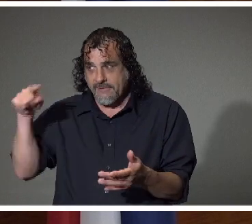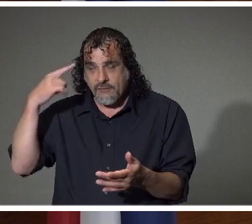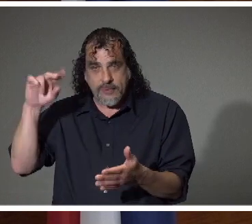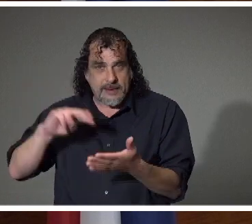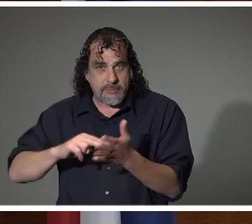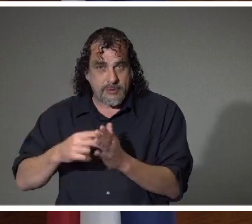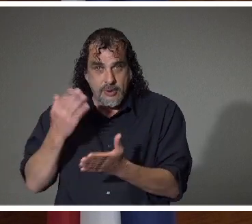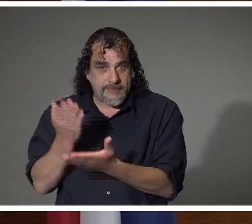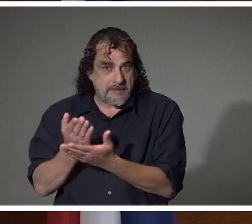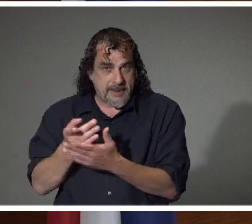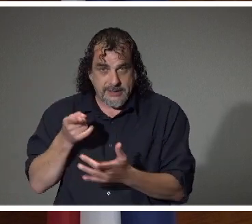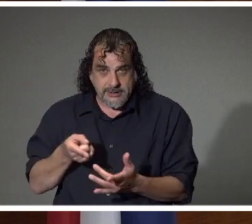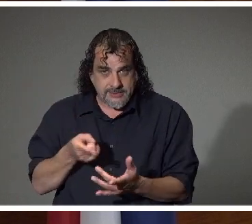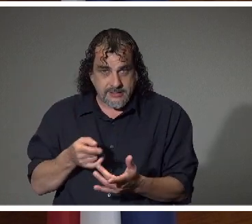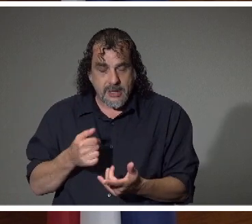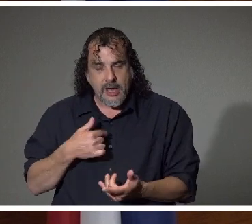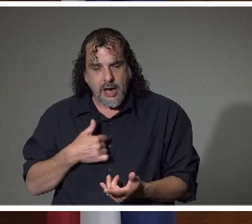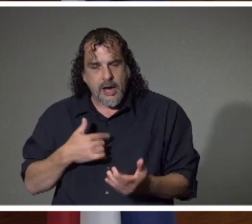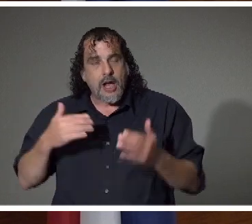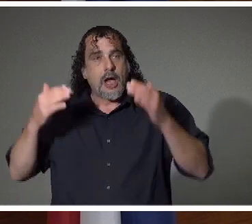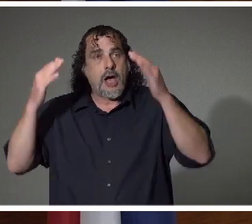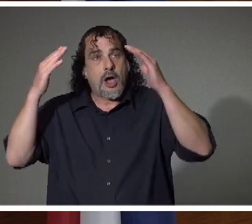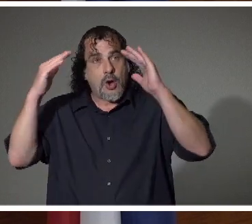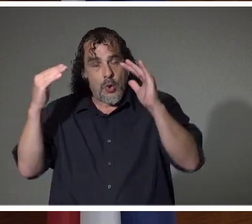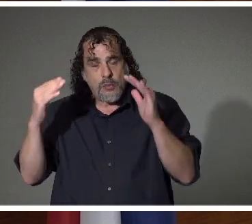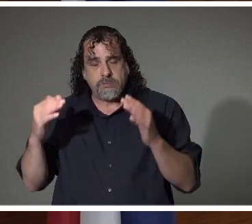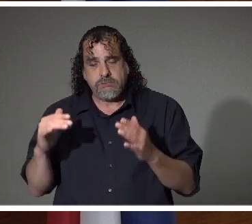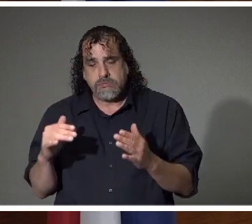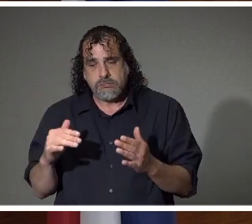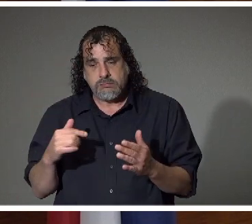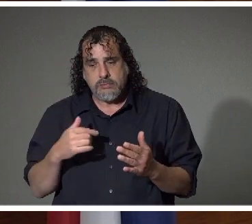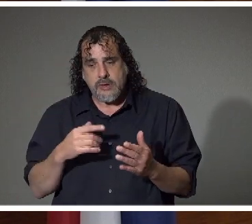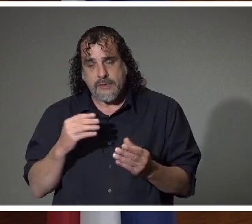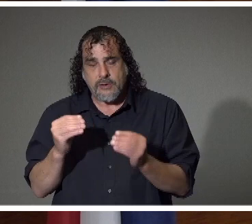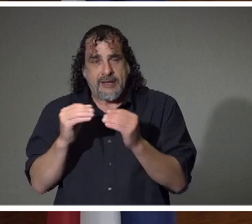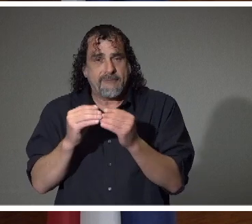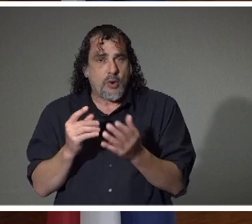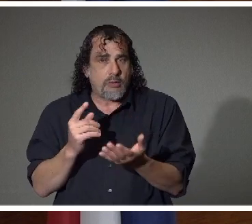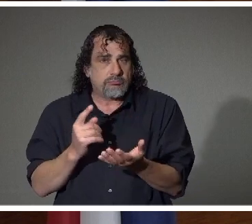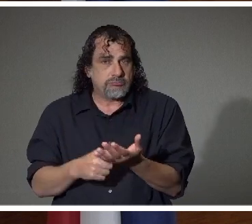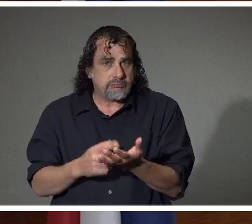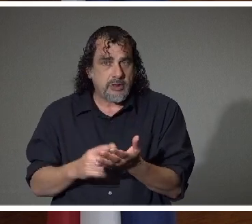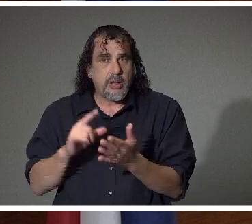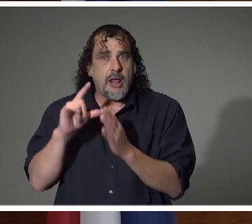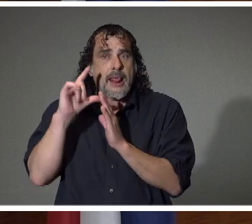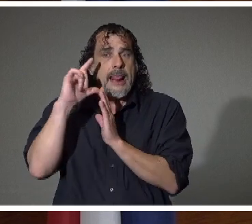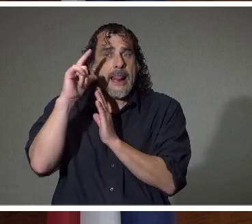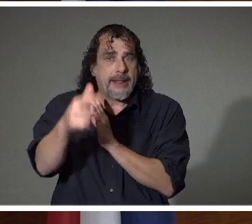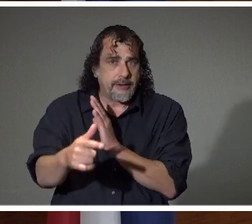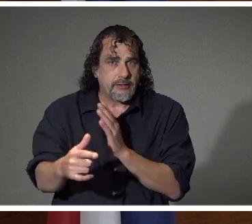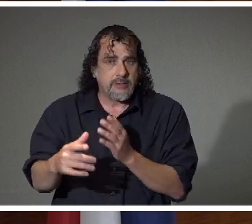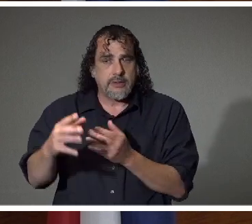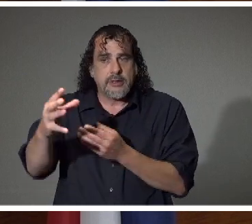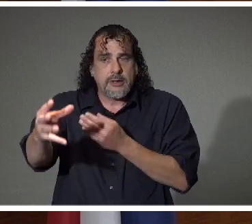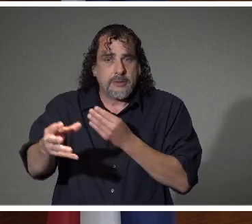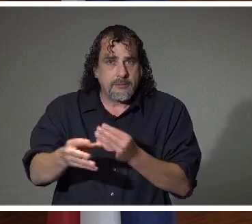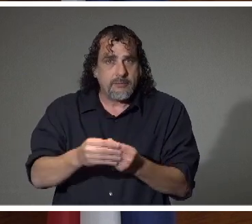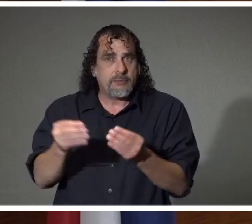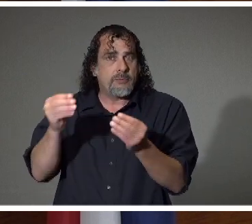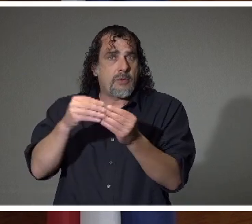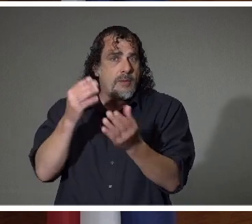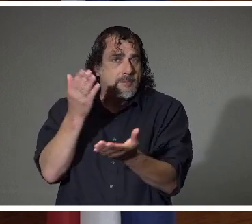the Congress. I am hopeful that there is more conversation to come with respect to additional resources